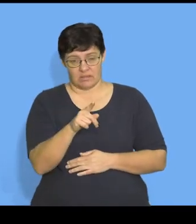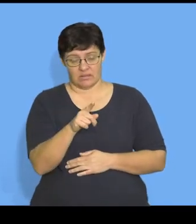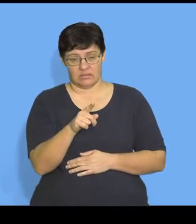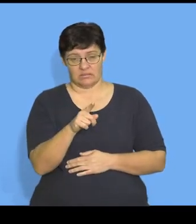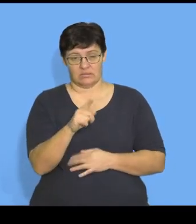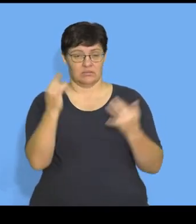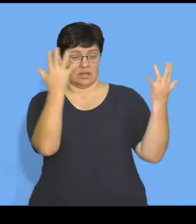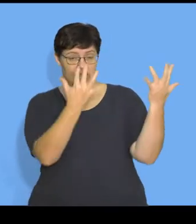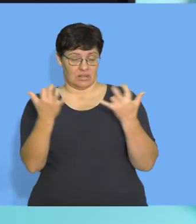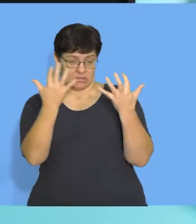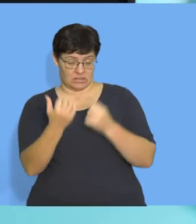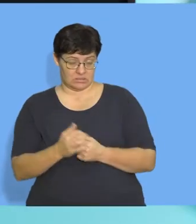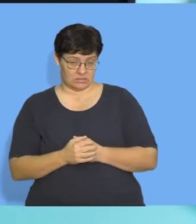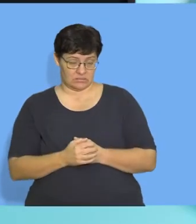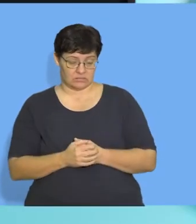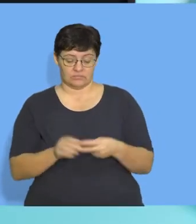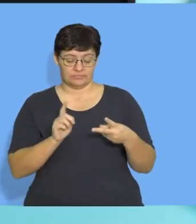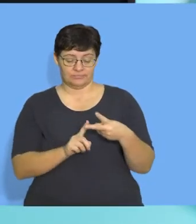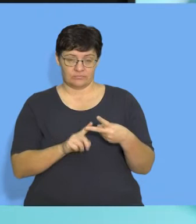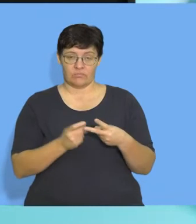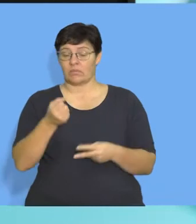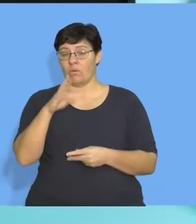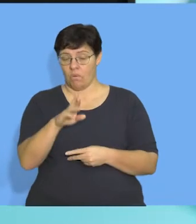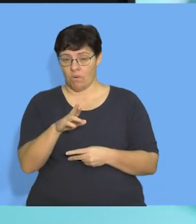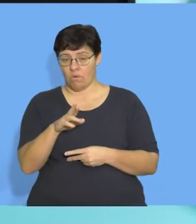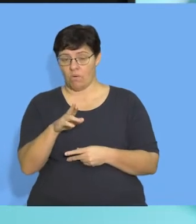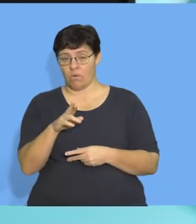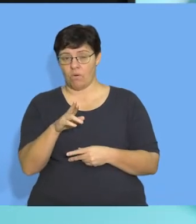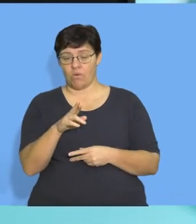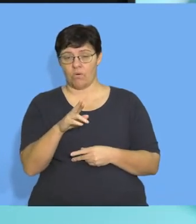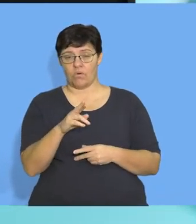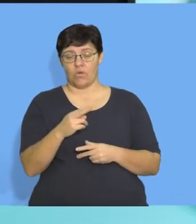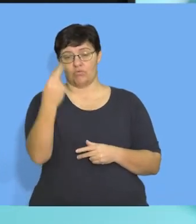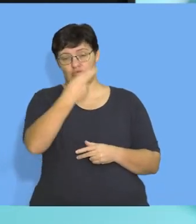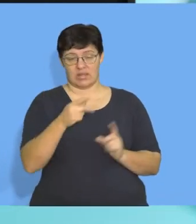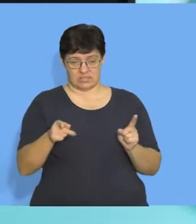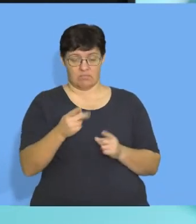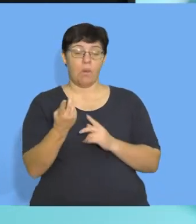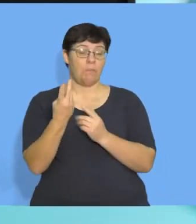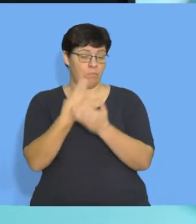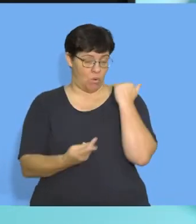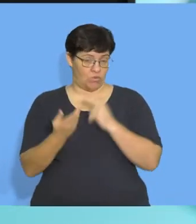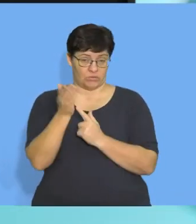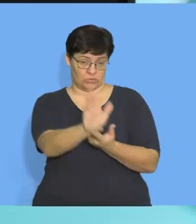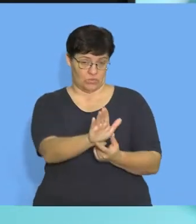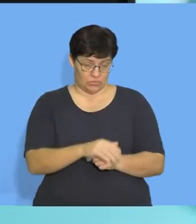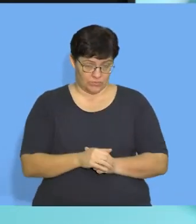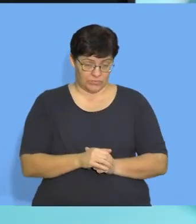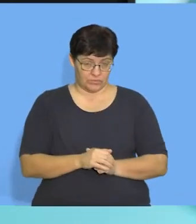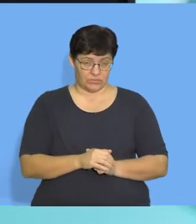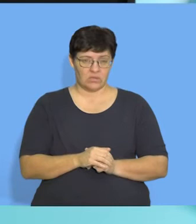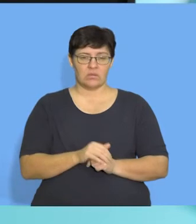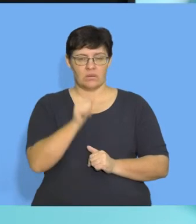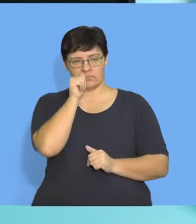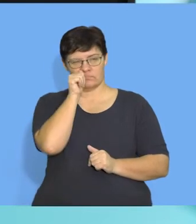a calculation, or we can do it by construction. So we're going to do it both ways, because I want you to see that it